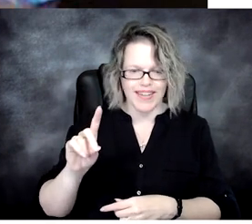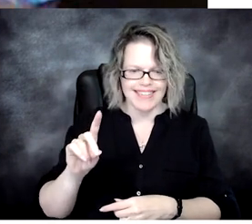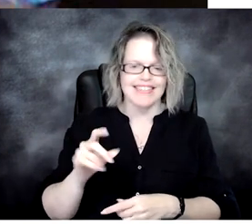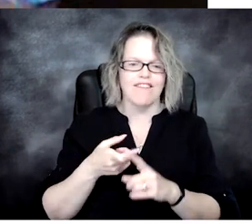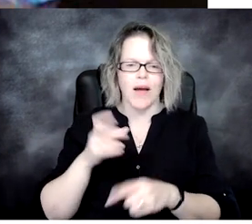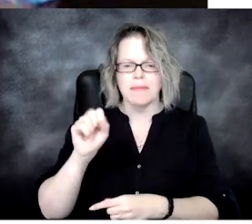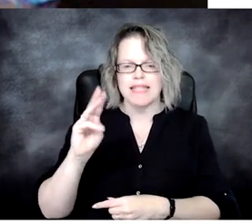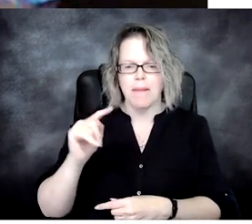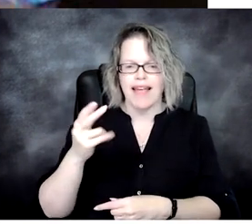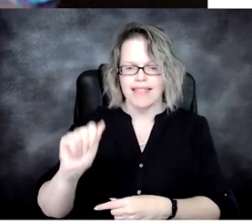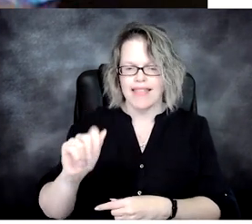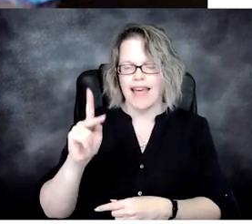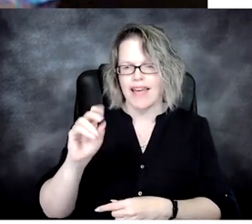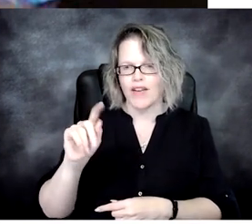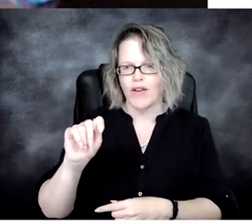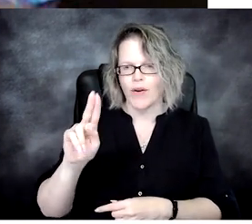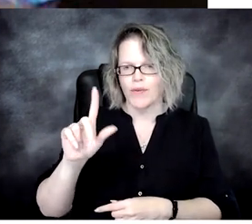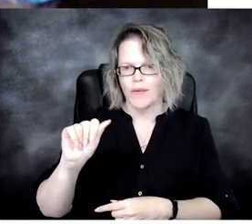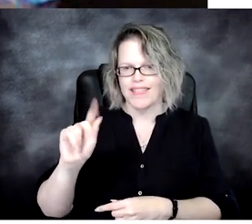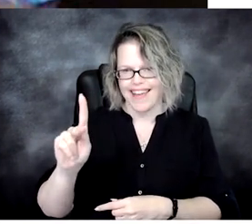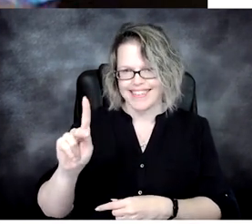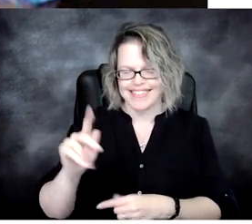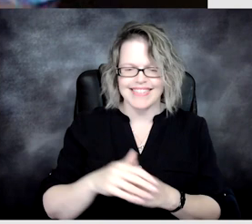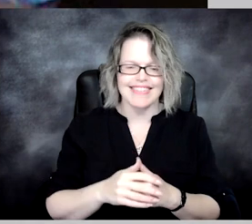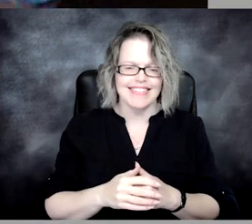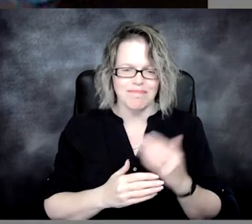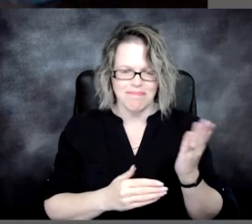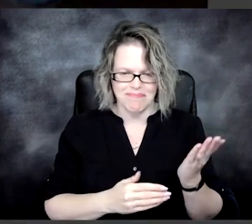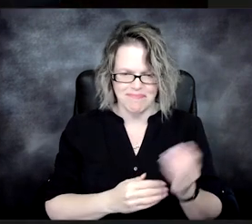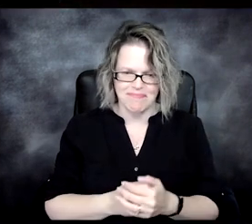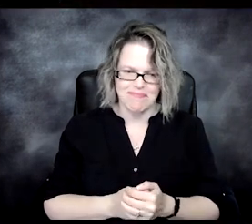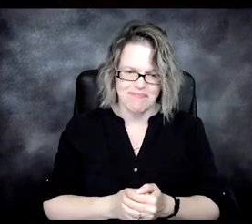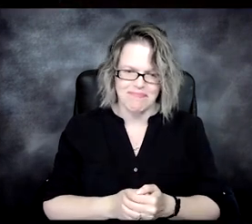Mallory from Glacier Peak High School in the Snohomish School District, ESD